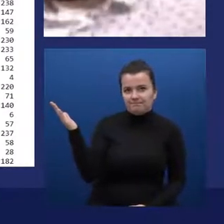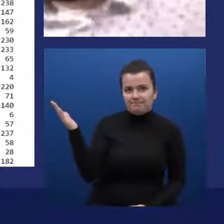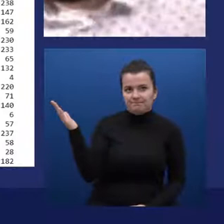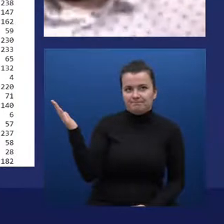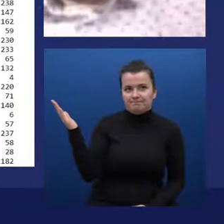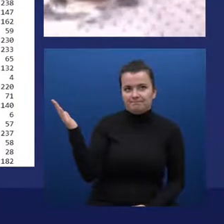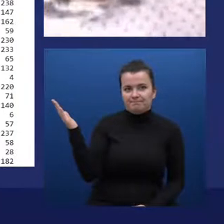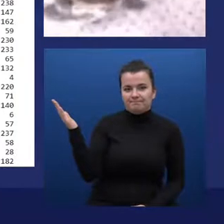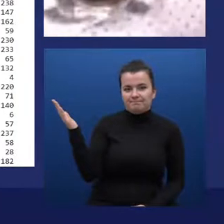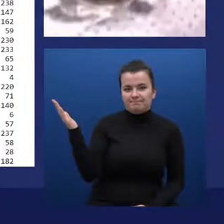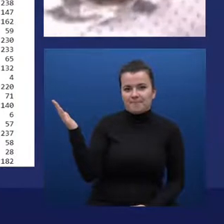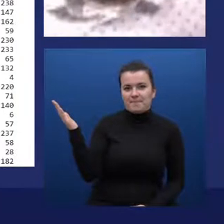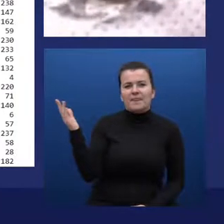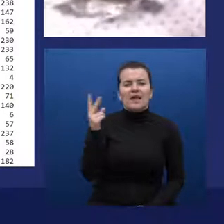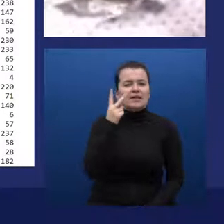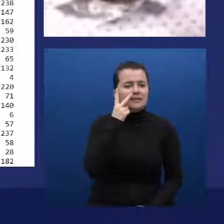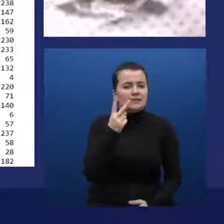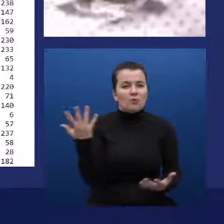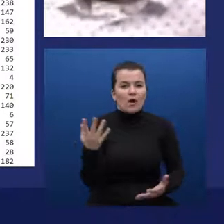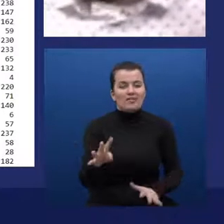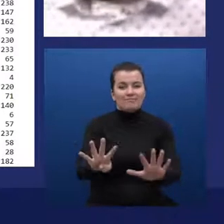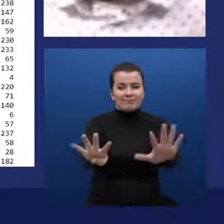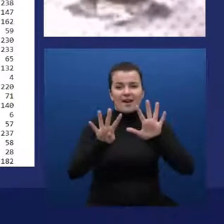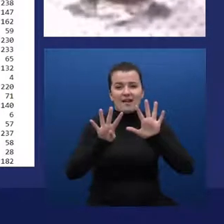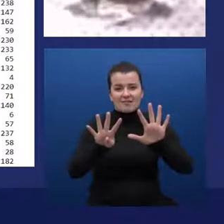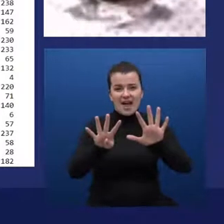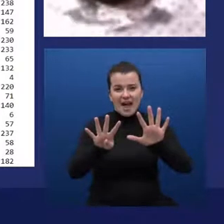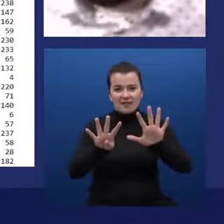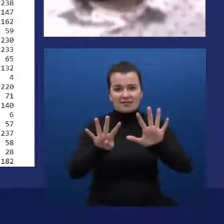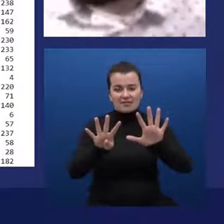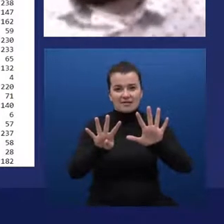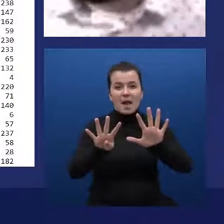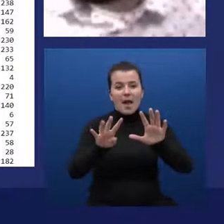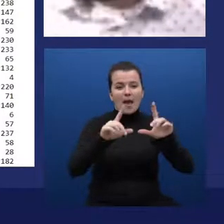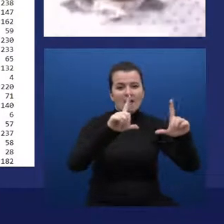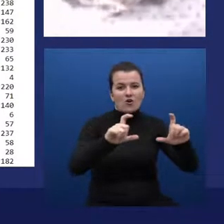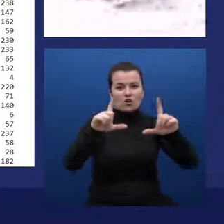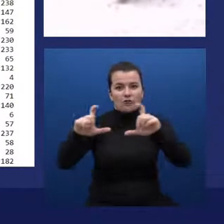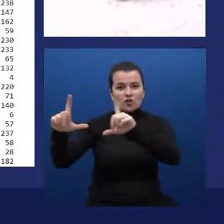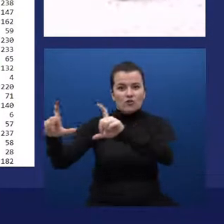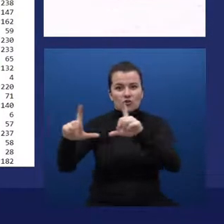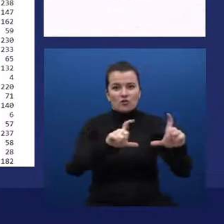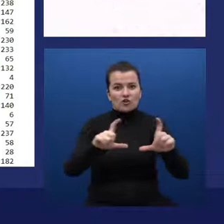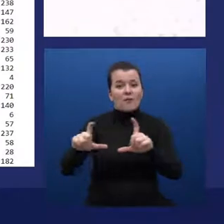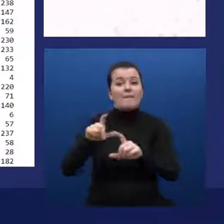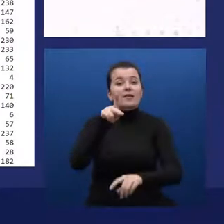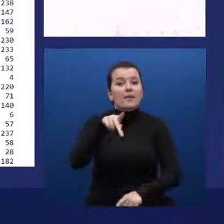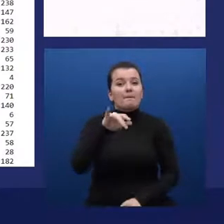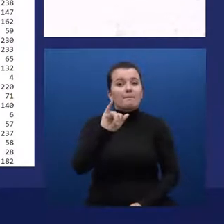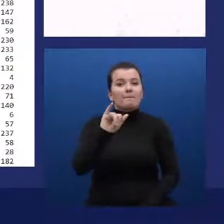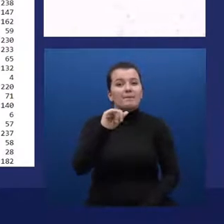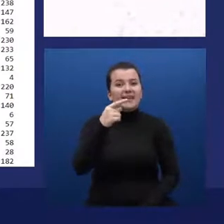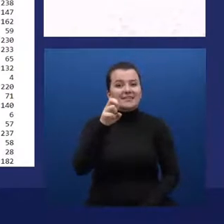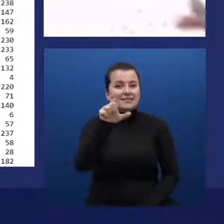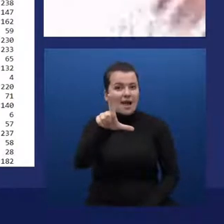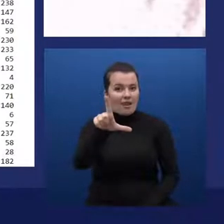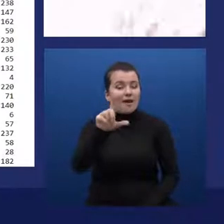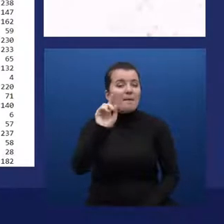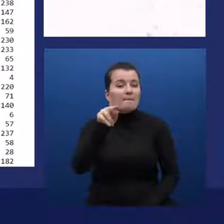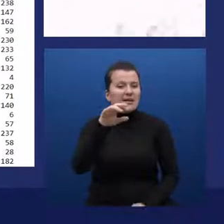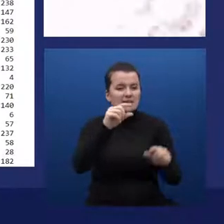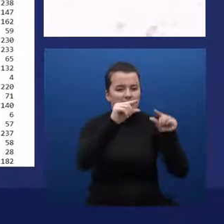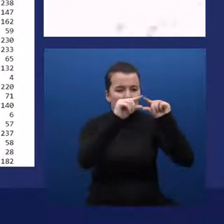model to look at a 9-pixel picture, a grayscale picture, and we're gonna guess whether it's darker at the top or darker at the